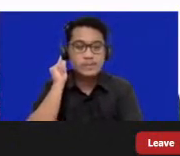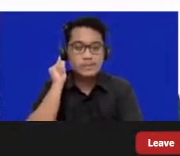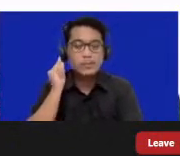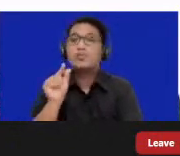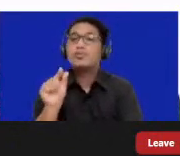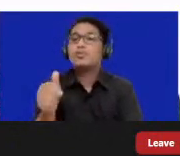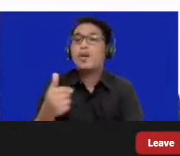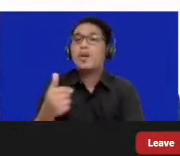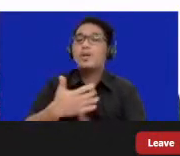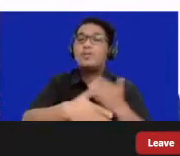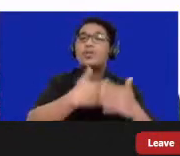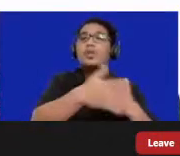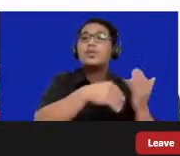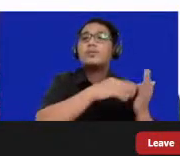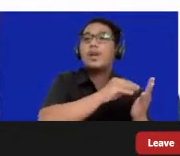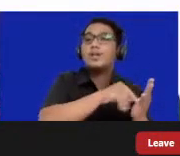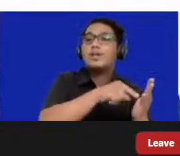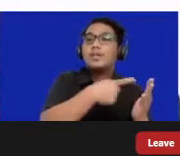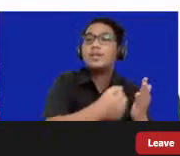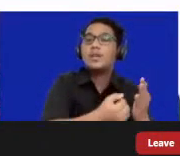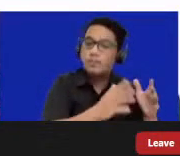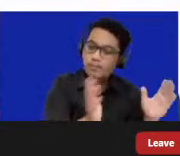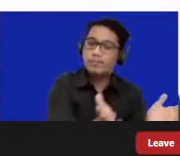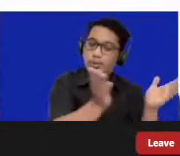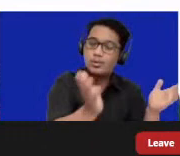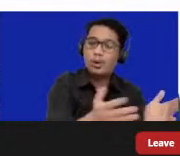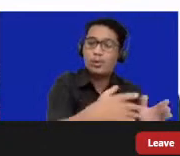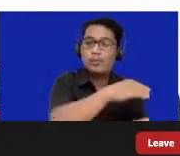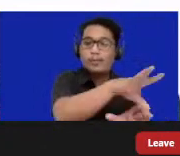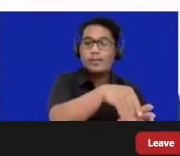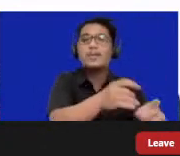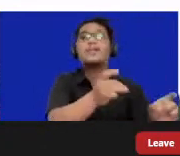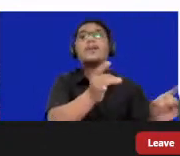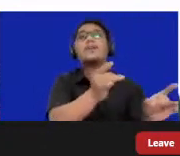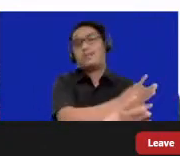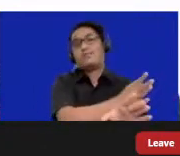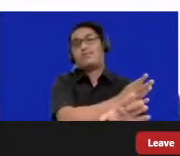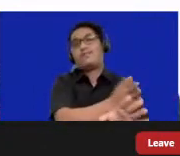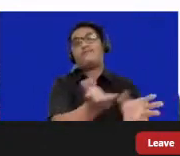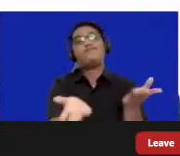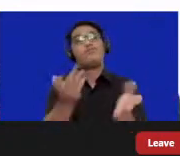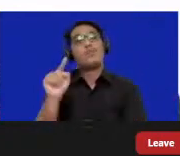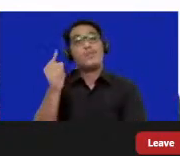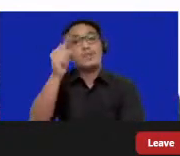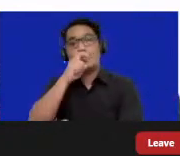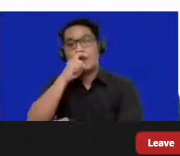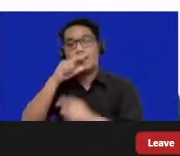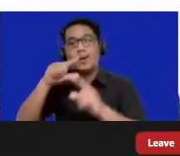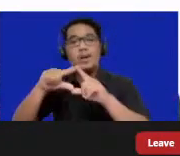exchange? Maybe then the first with Ahmadul and then goes back to Pak Ian. Mr. Ahmadul, the time is yours.